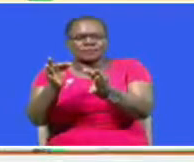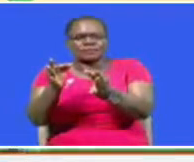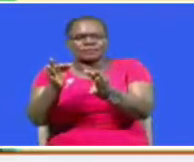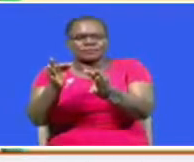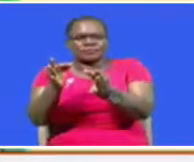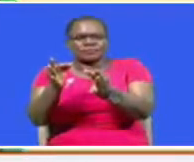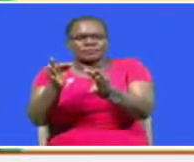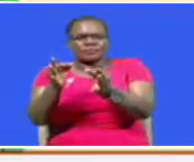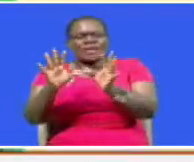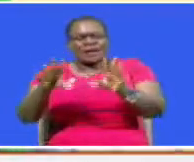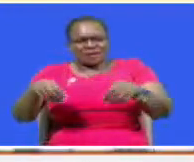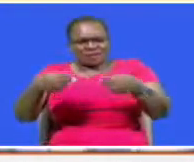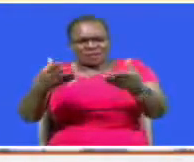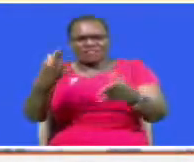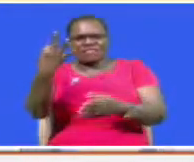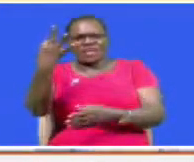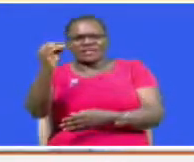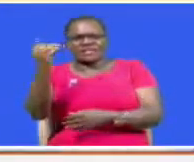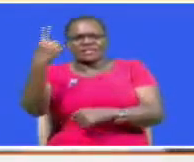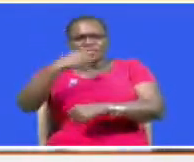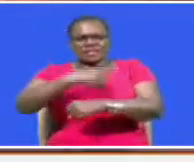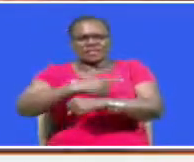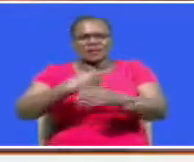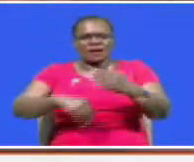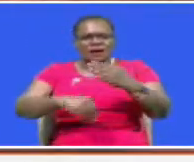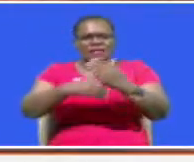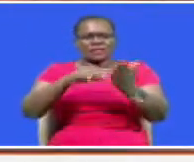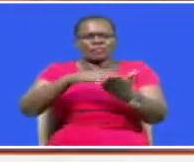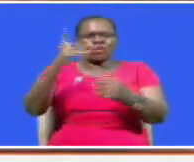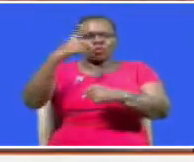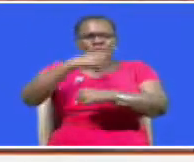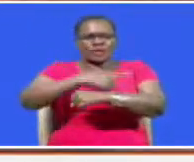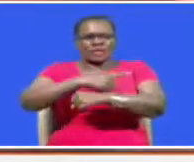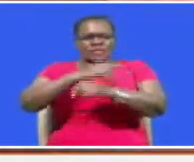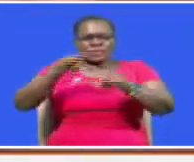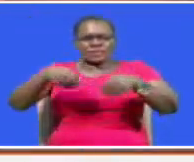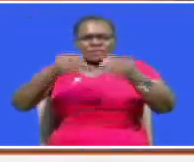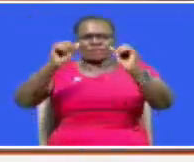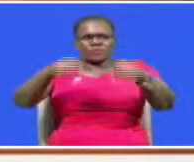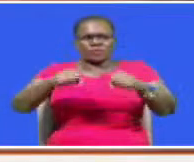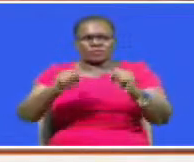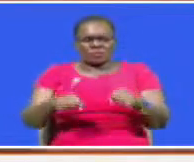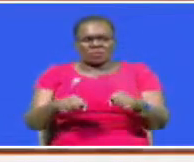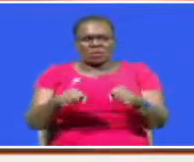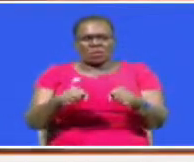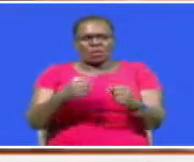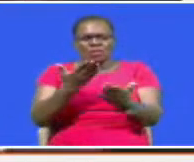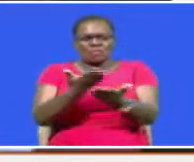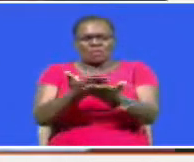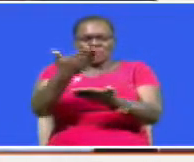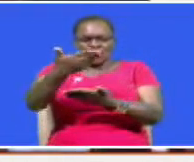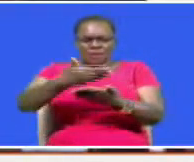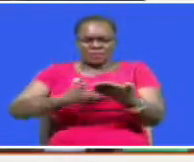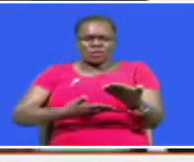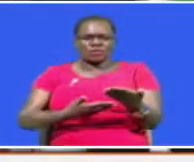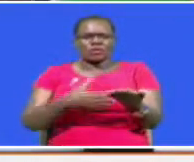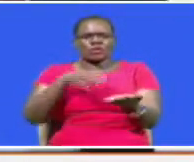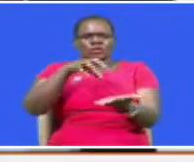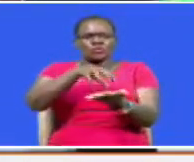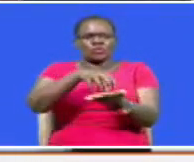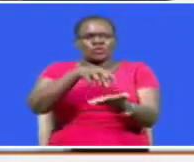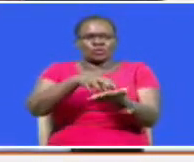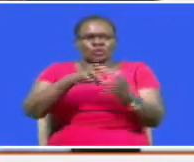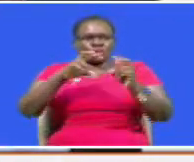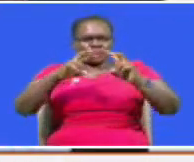Shikanda, granted 30 days, adding that extra days might be given if they will submit a report on the status